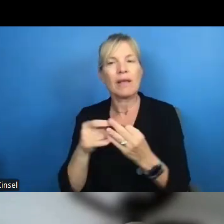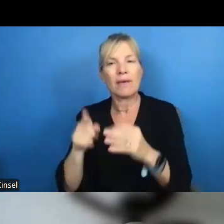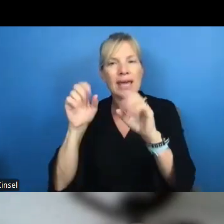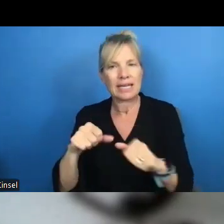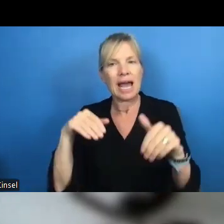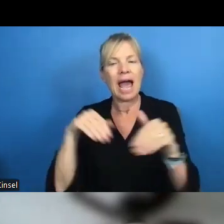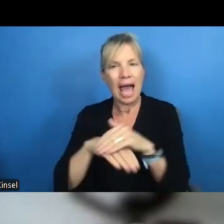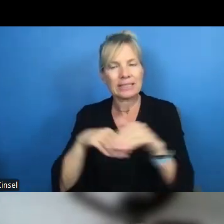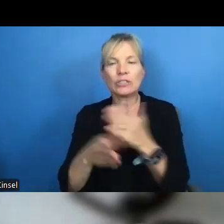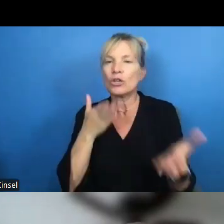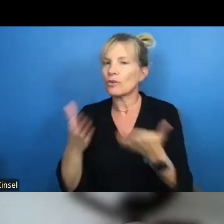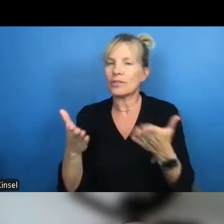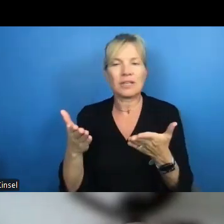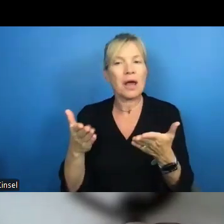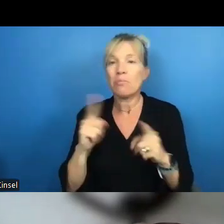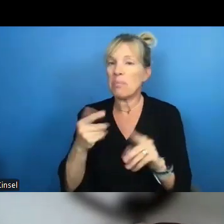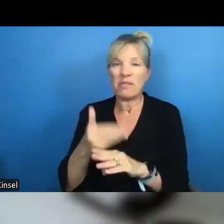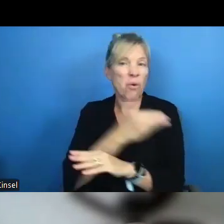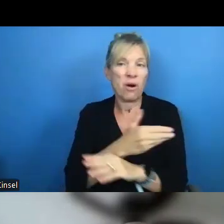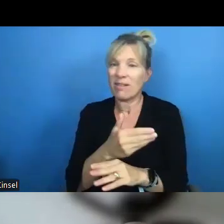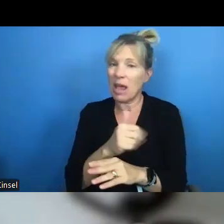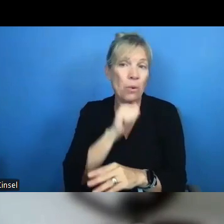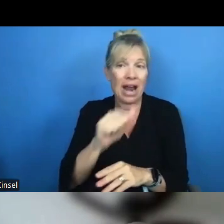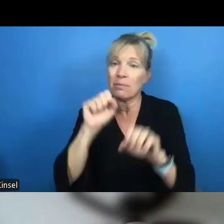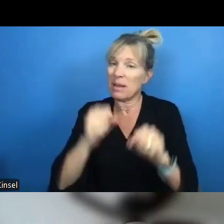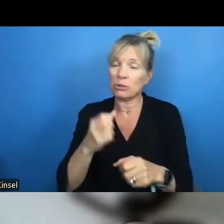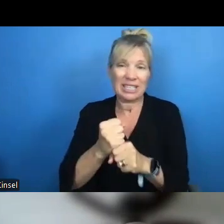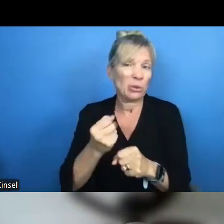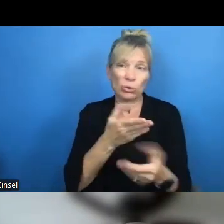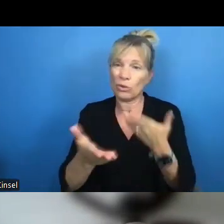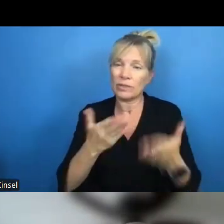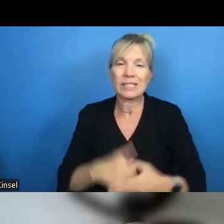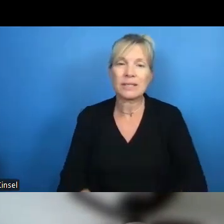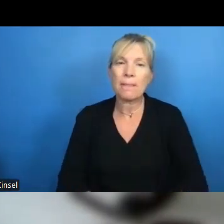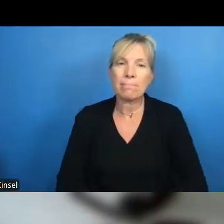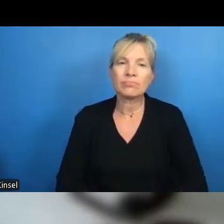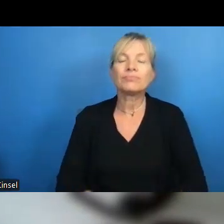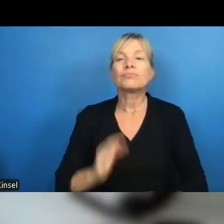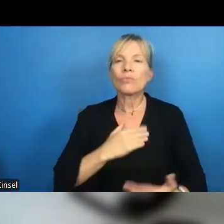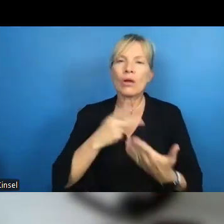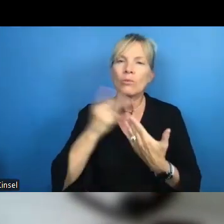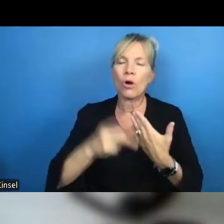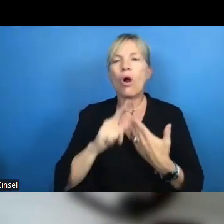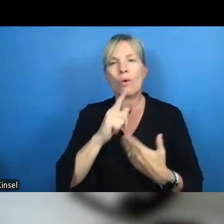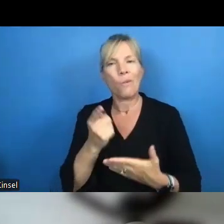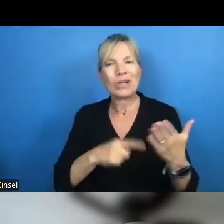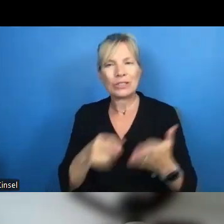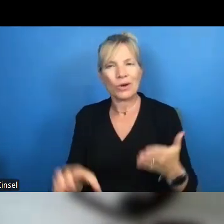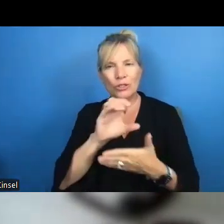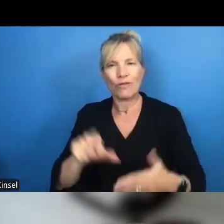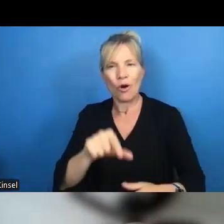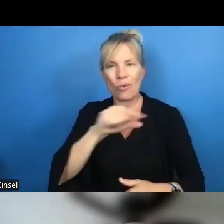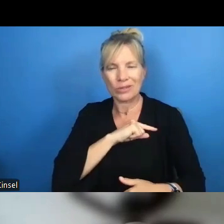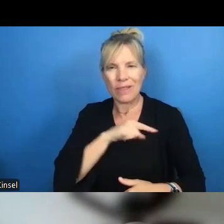access services that would not otherwise be able to. Our program, or the eligibility criteria for Ohio